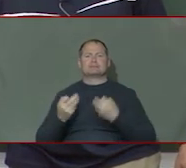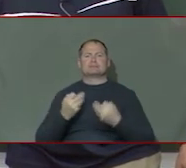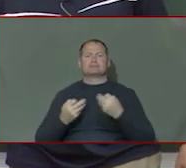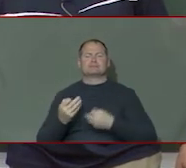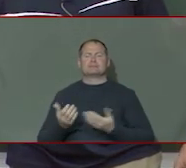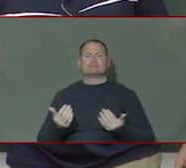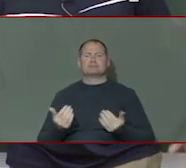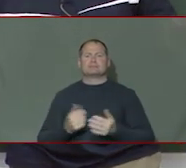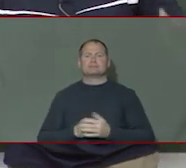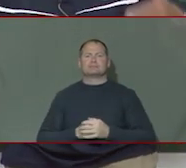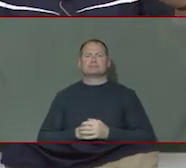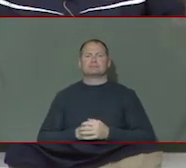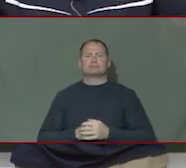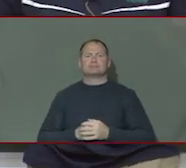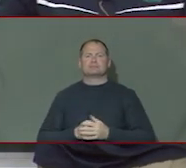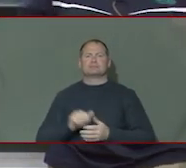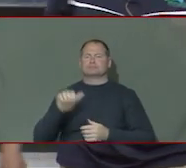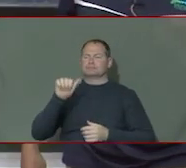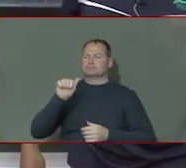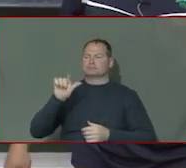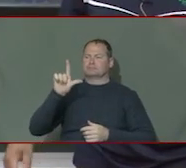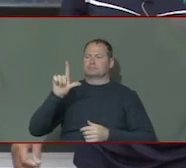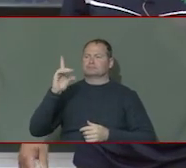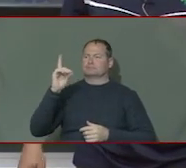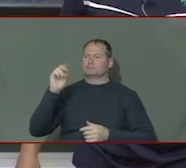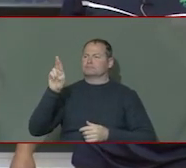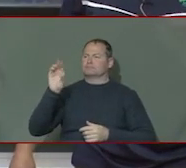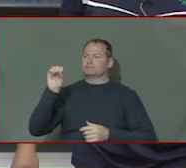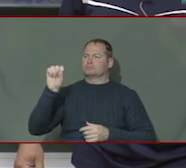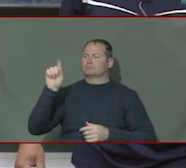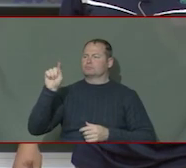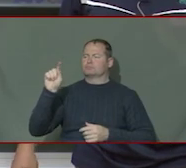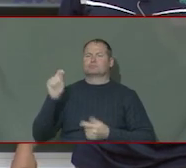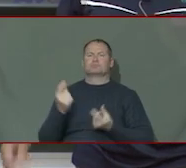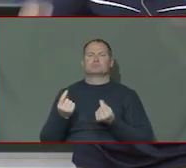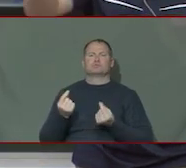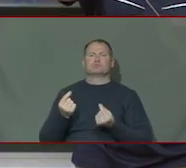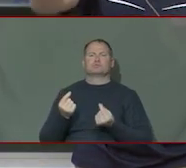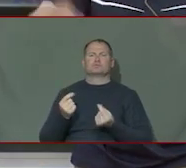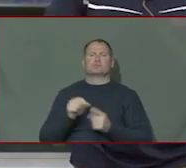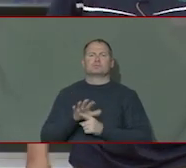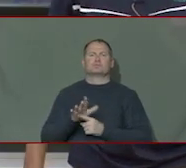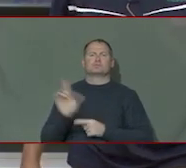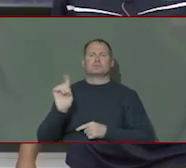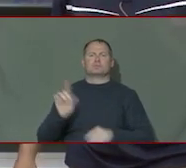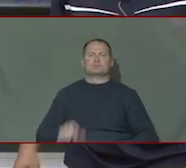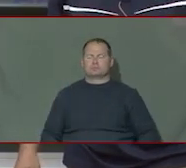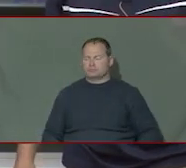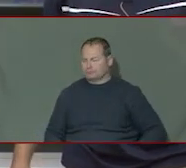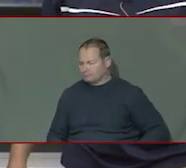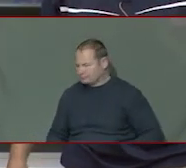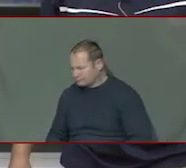What does aldosterone actually cause? Thank you so much.